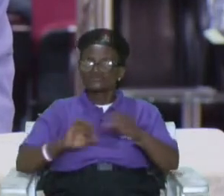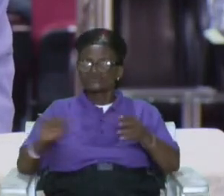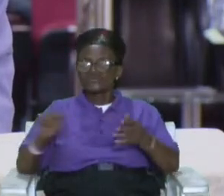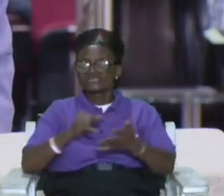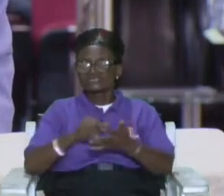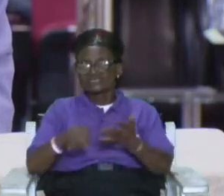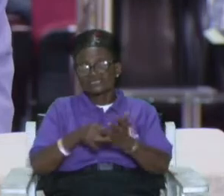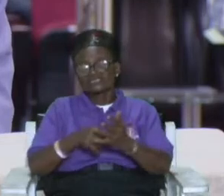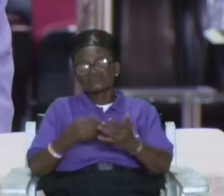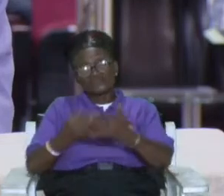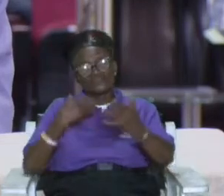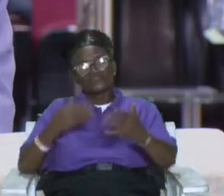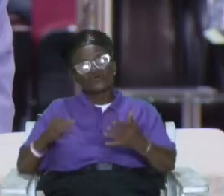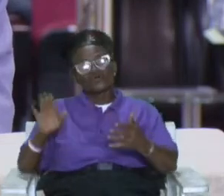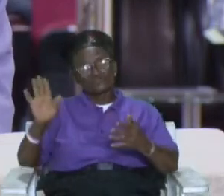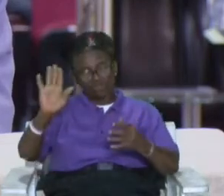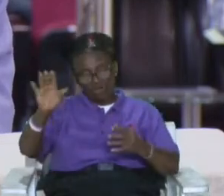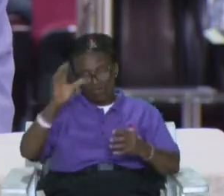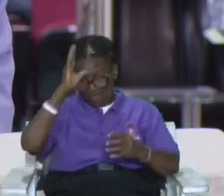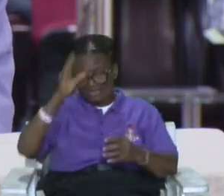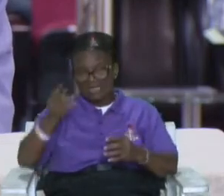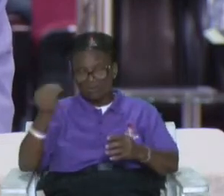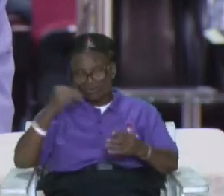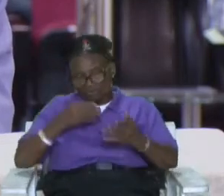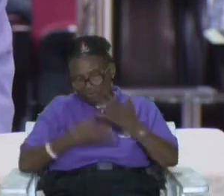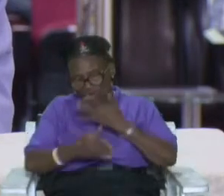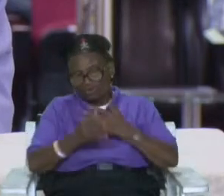to talk of yourself." And he said, "Okay."